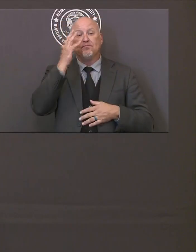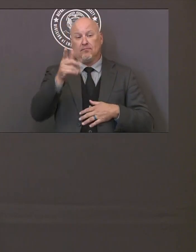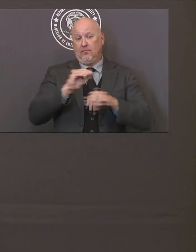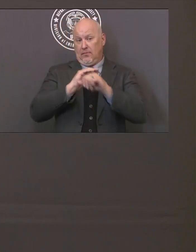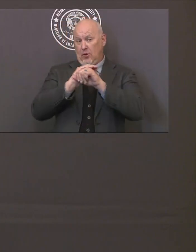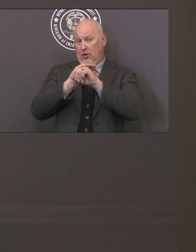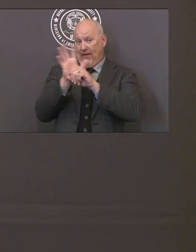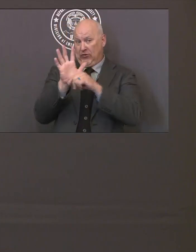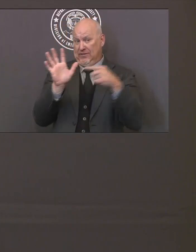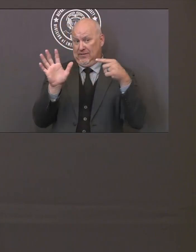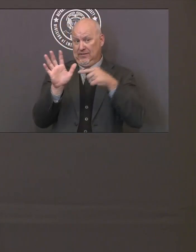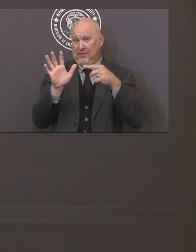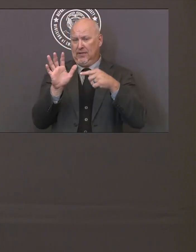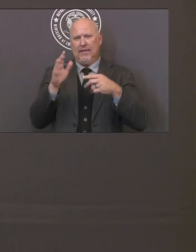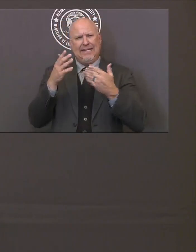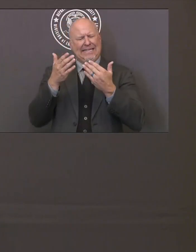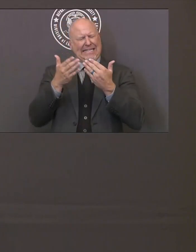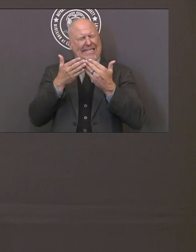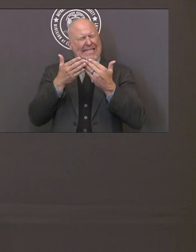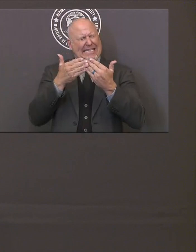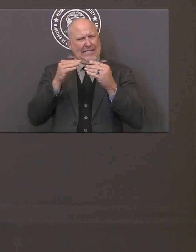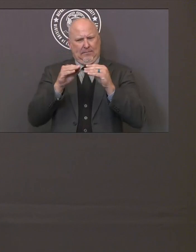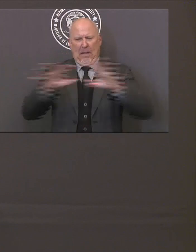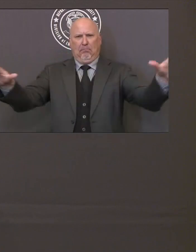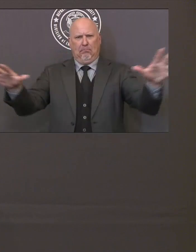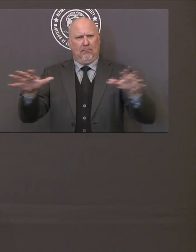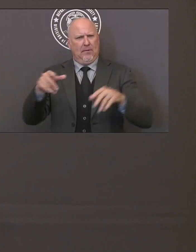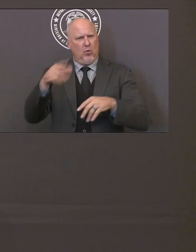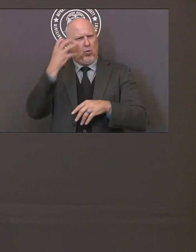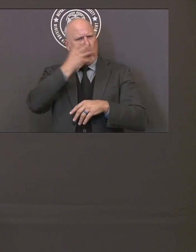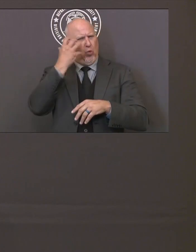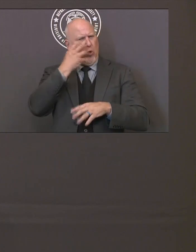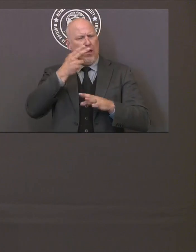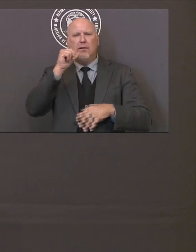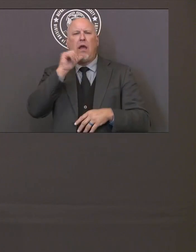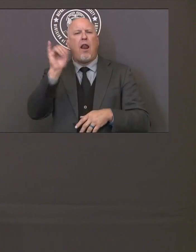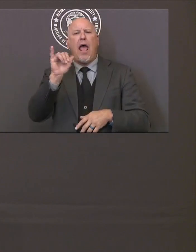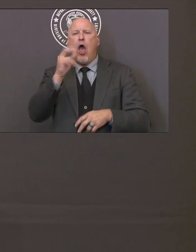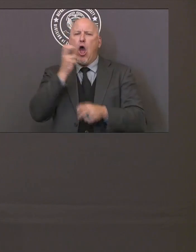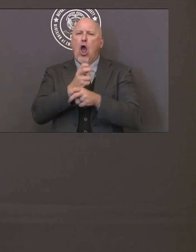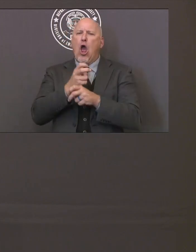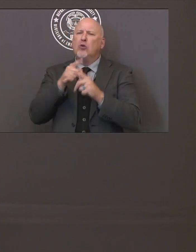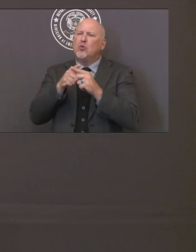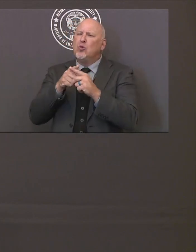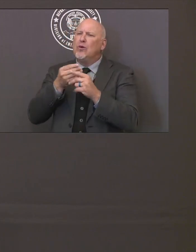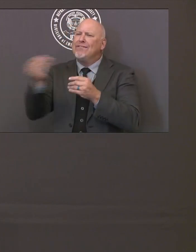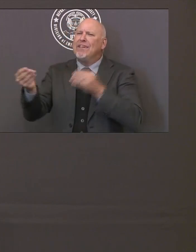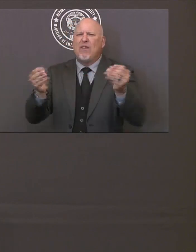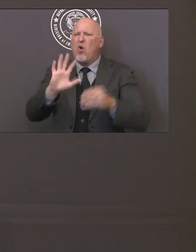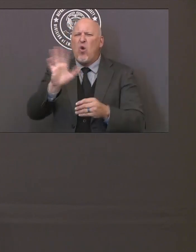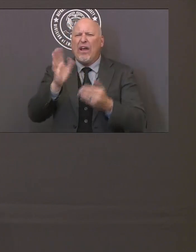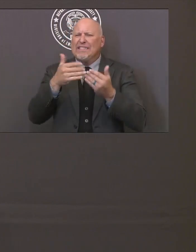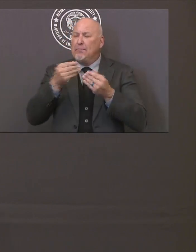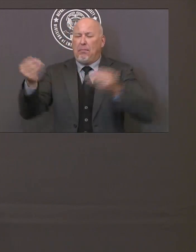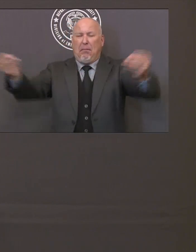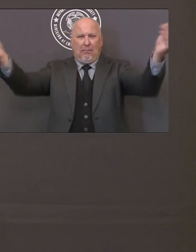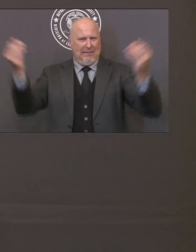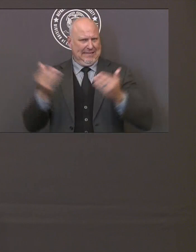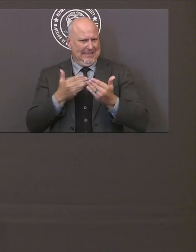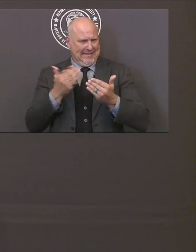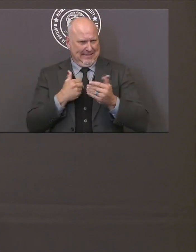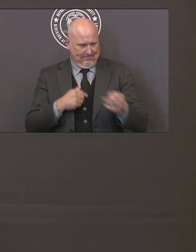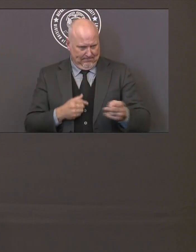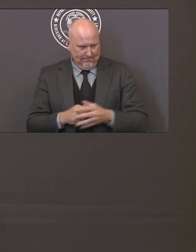contagious. Those droplets can linger in the air, they can land on surfaces, and the virus can remain viable for minutes or up to